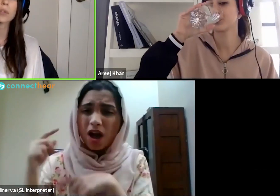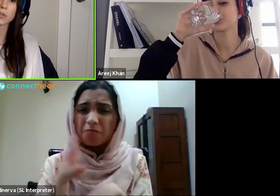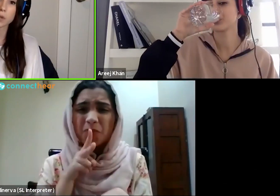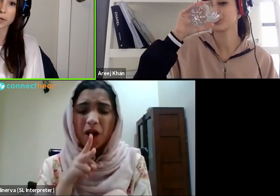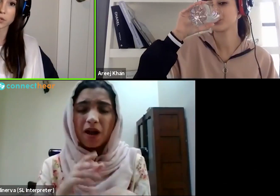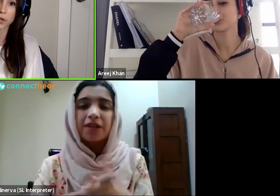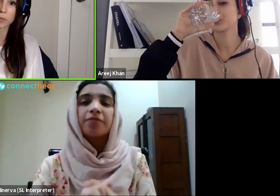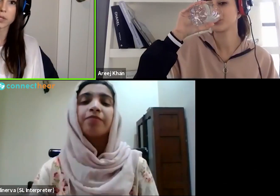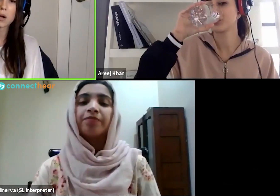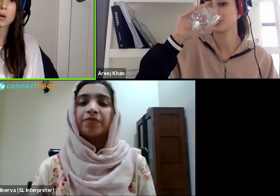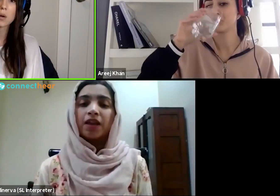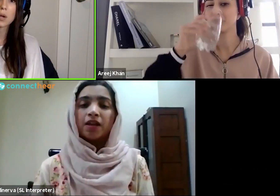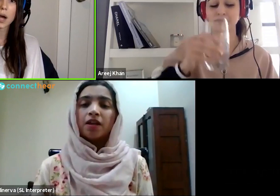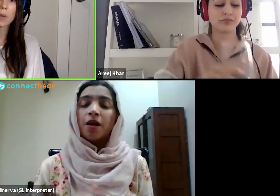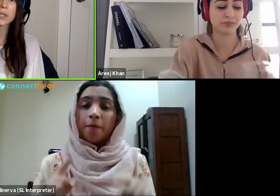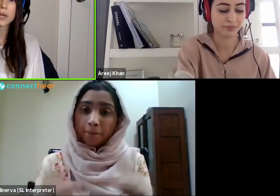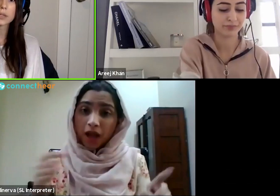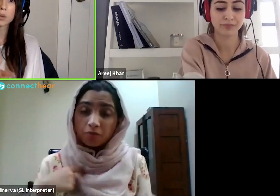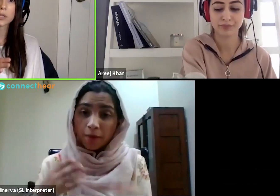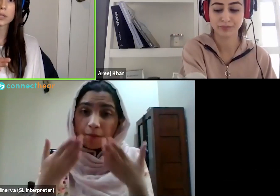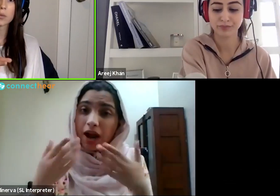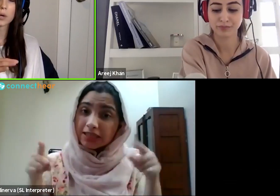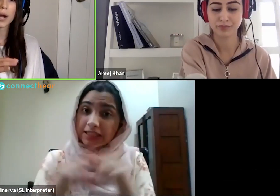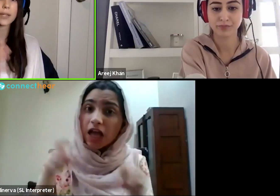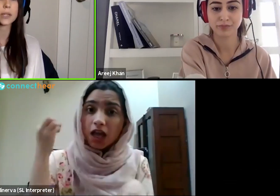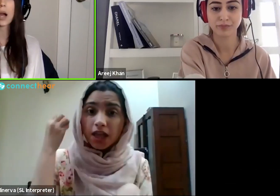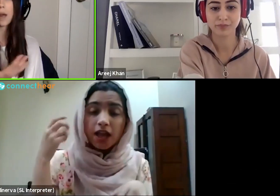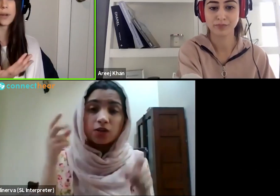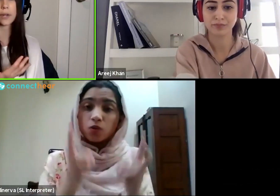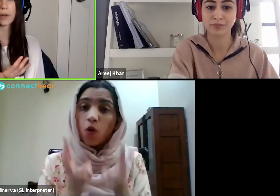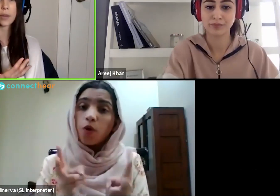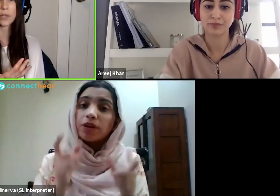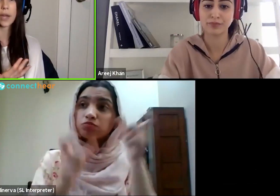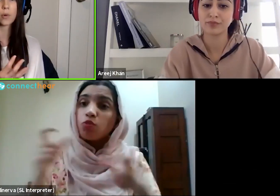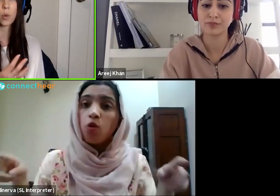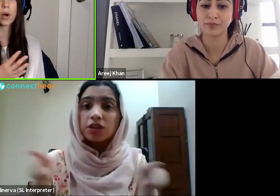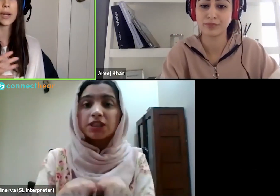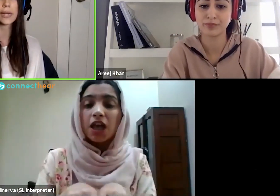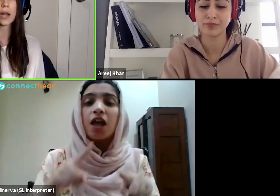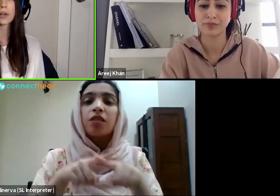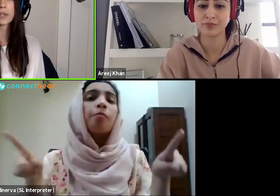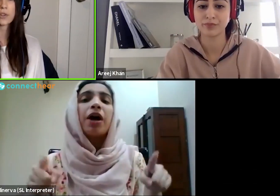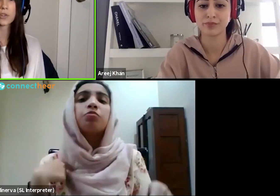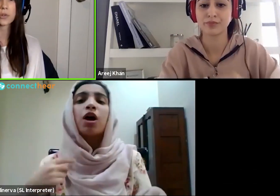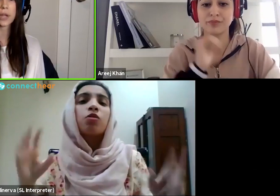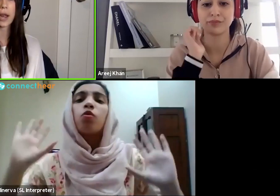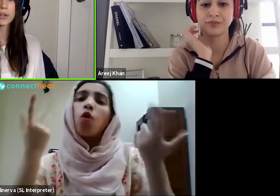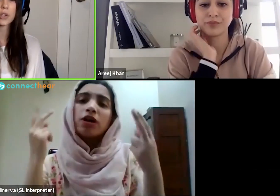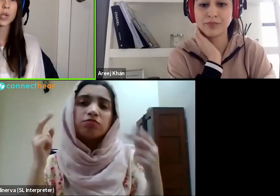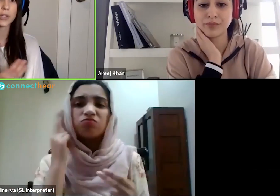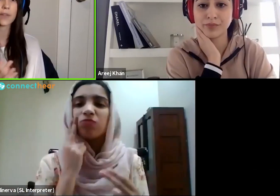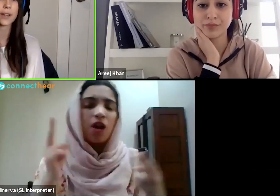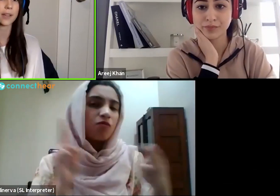I was also mainstream. So I was in a school system where I did not have any friends that were deaf or any other individuals that